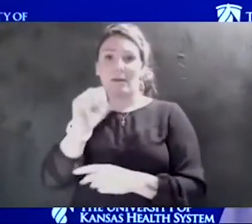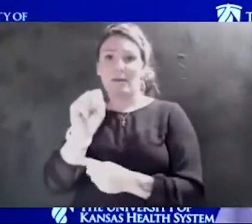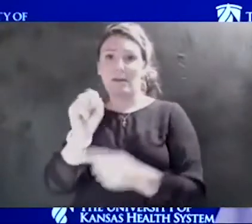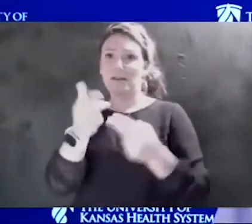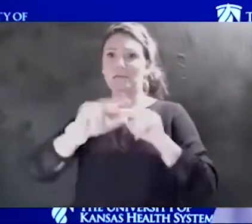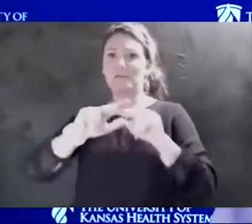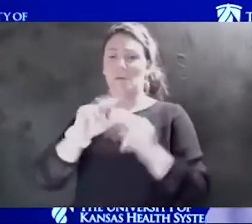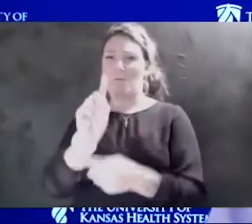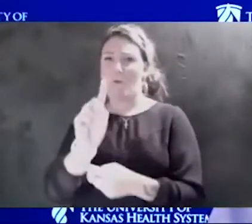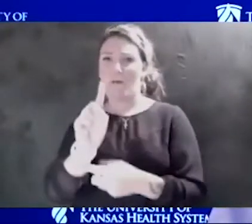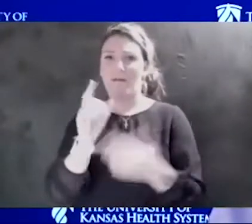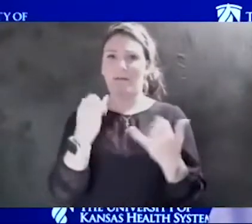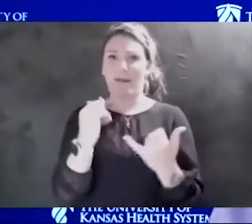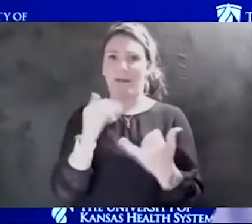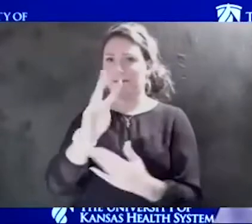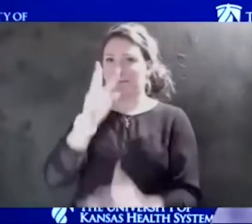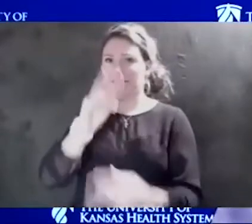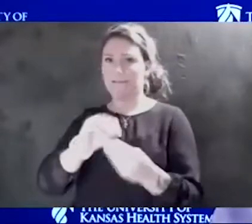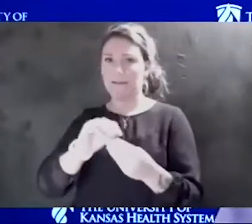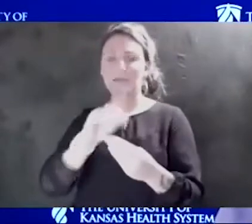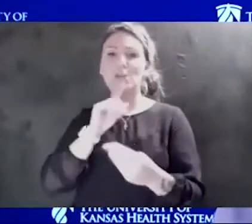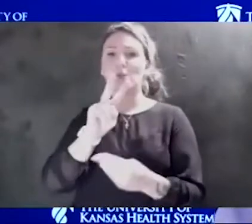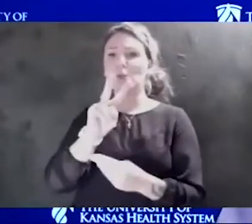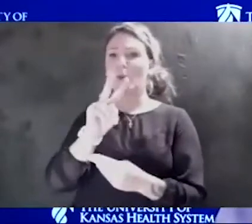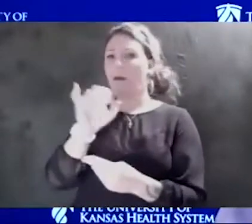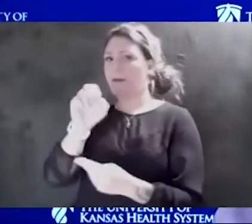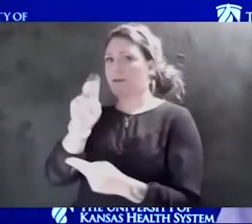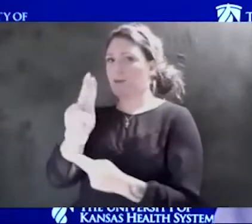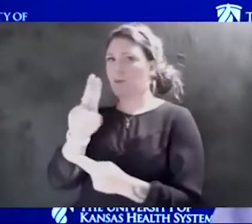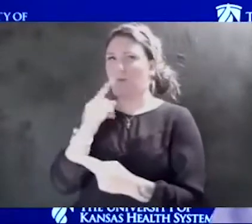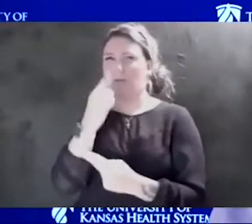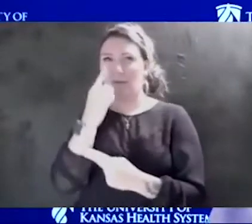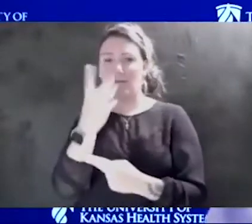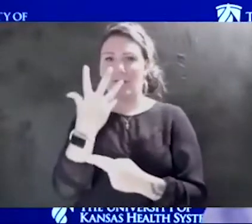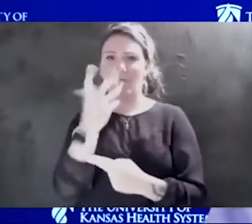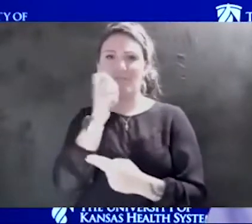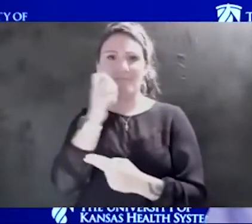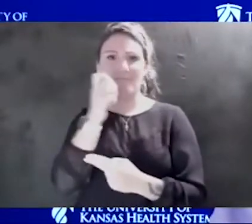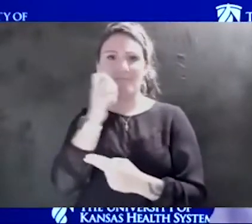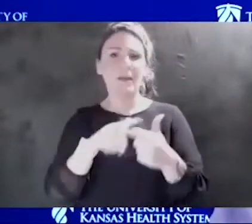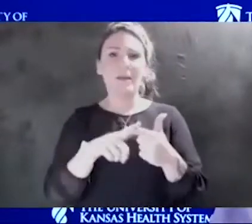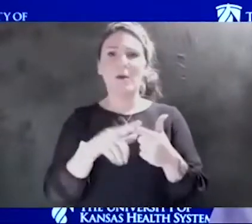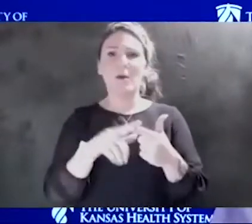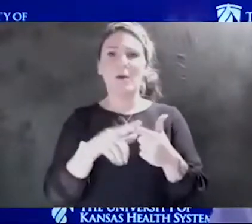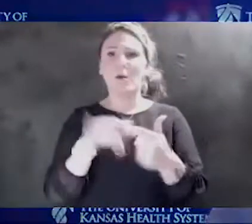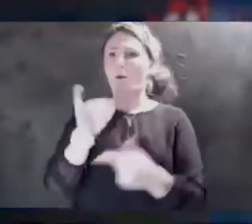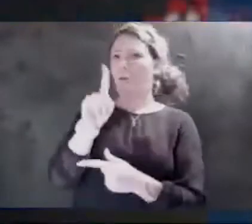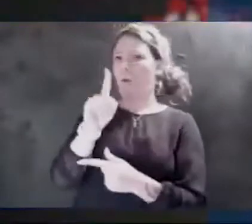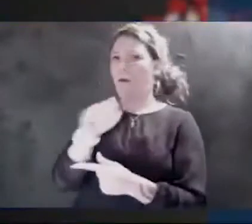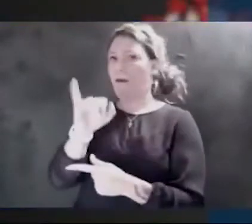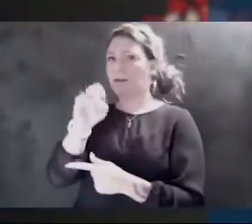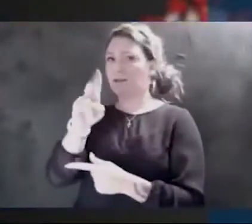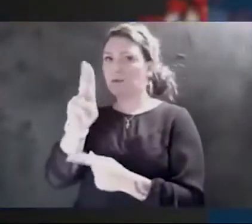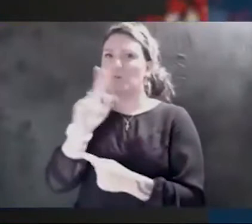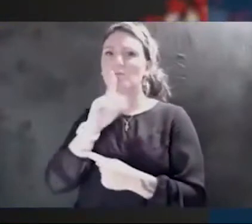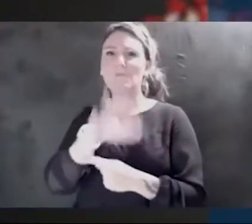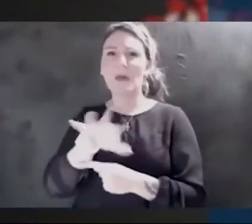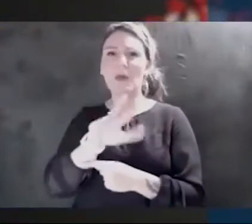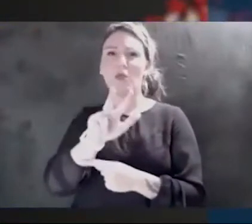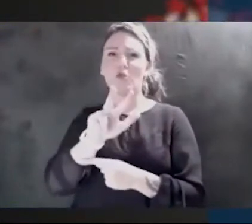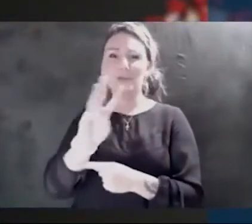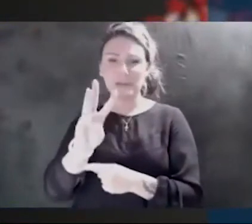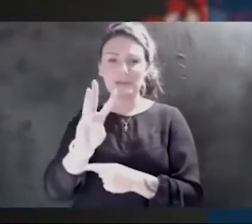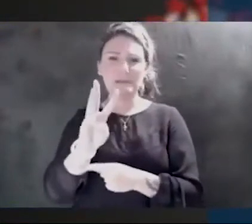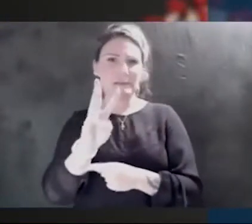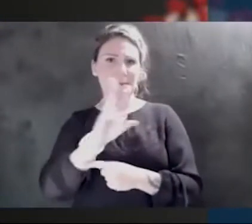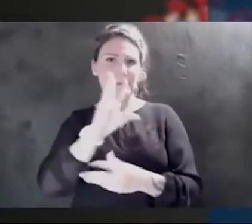6 total, 2 in the ICU. I think they were at 5 and 1 in the ICU yesterday. We are still at around 36. We have 36 active